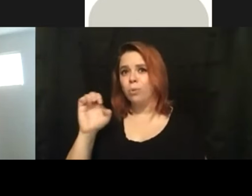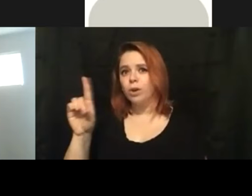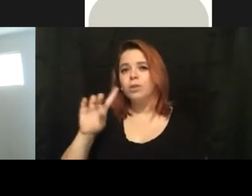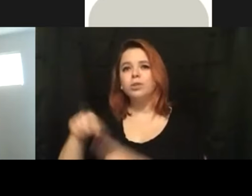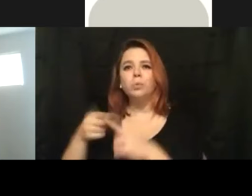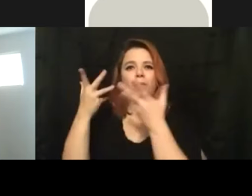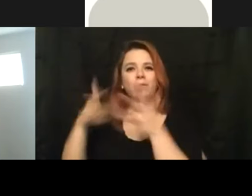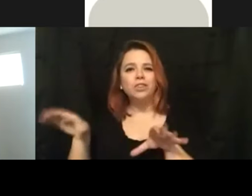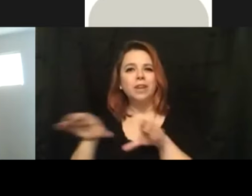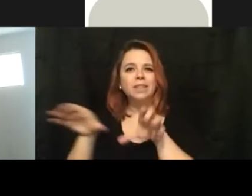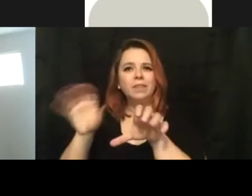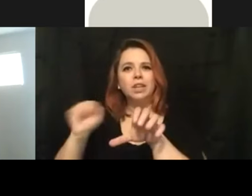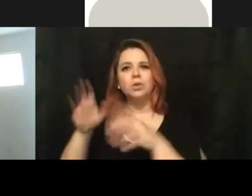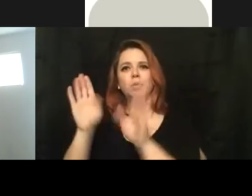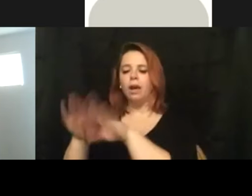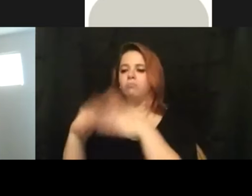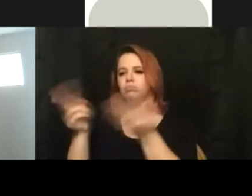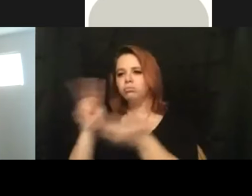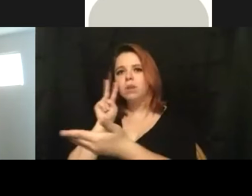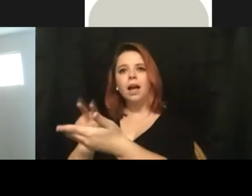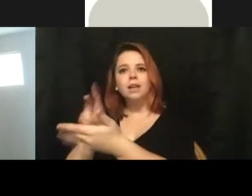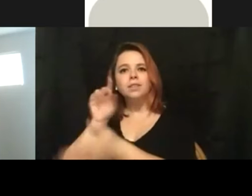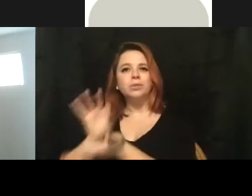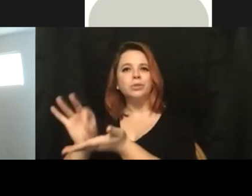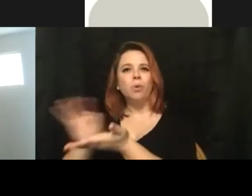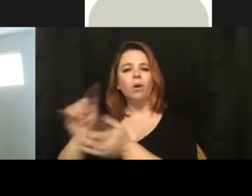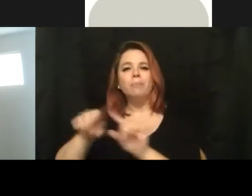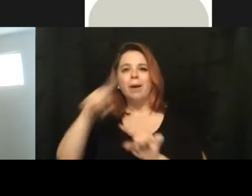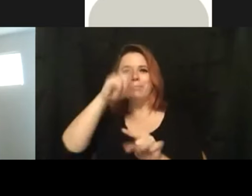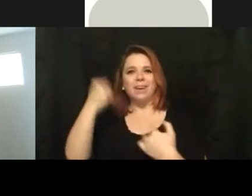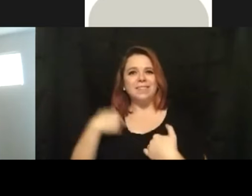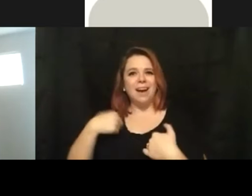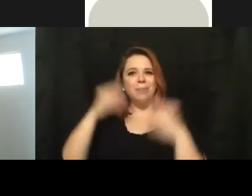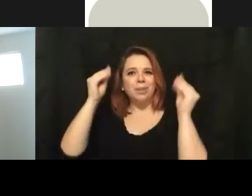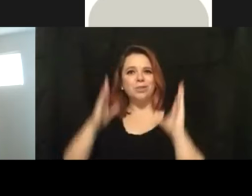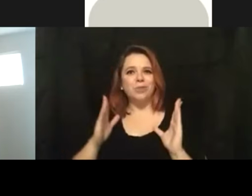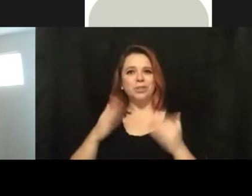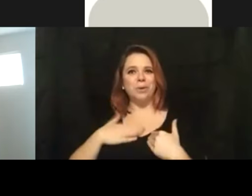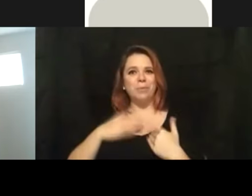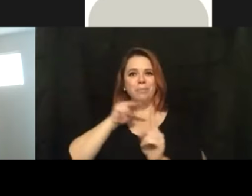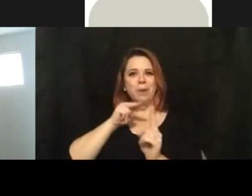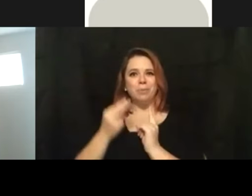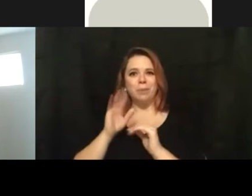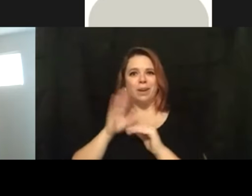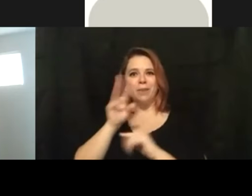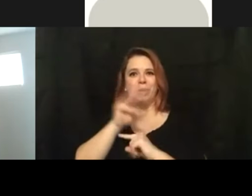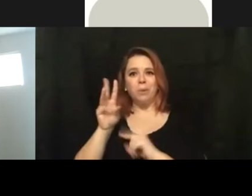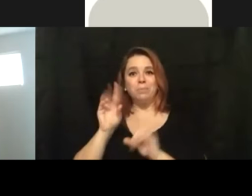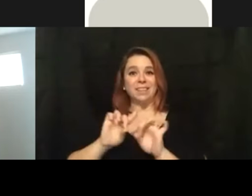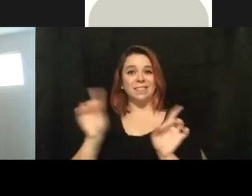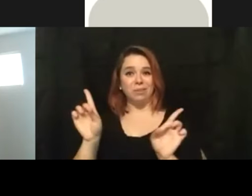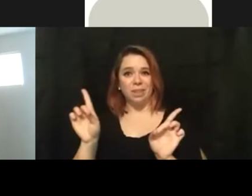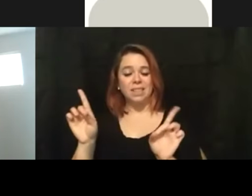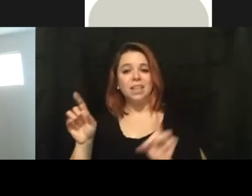score. Since I'm the instructor, I'm not sure what your guys' view is. I don't know if you click on that, if